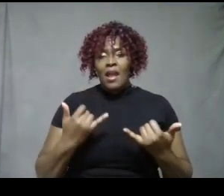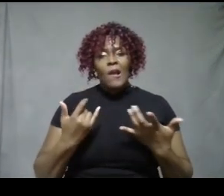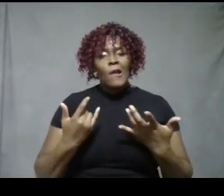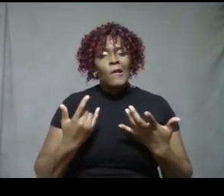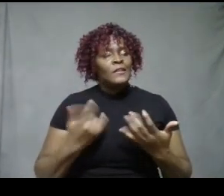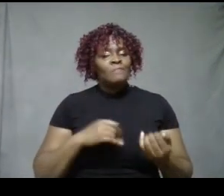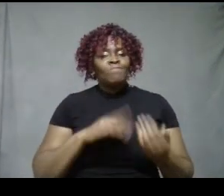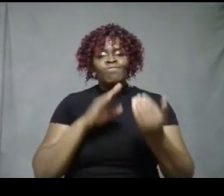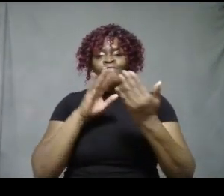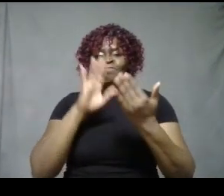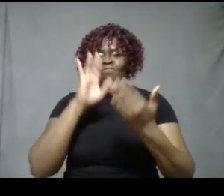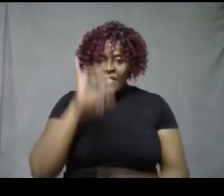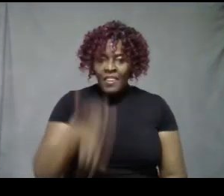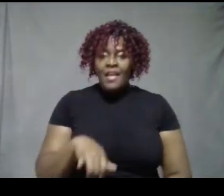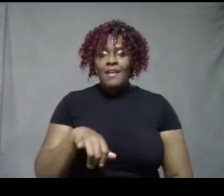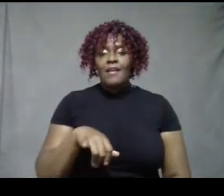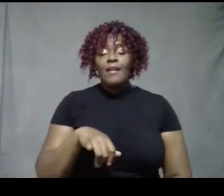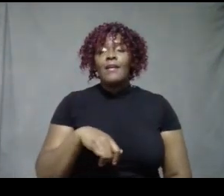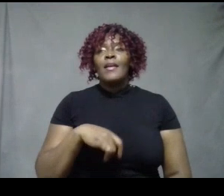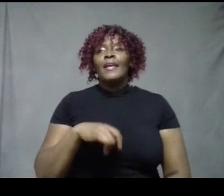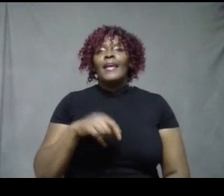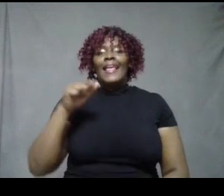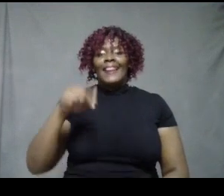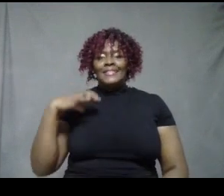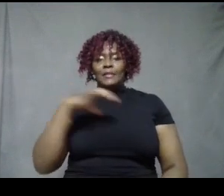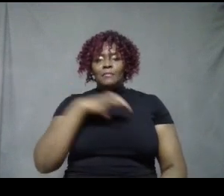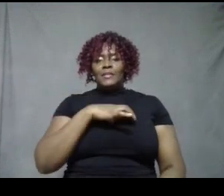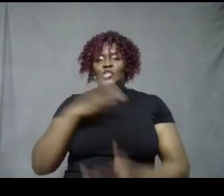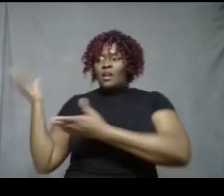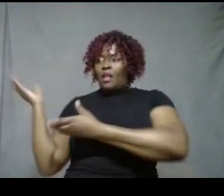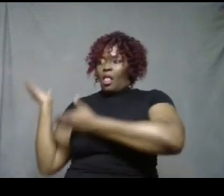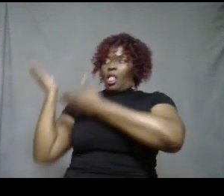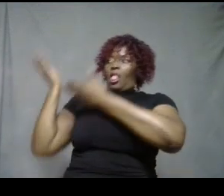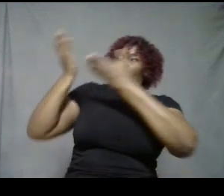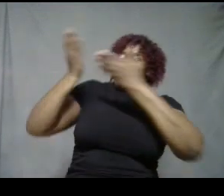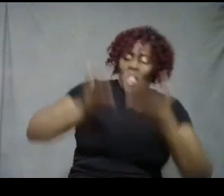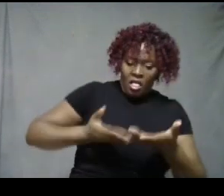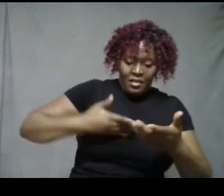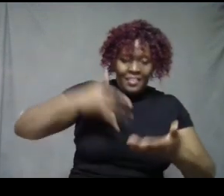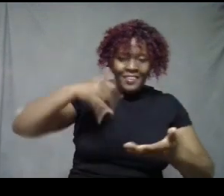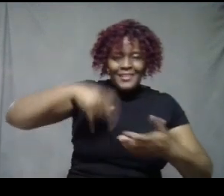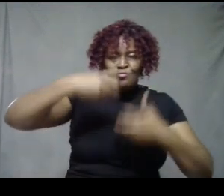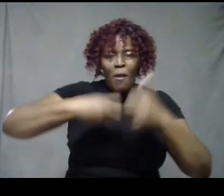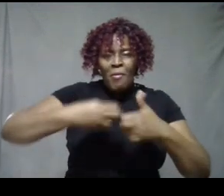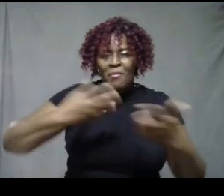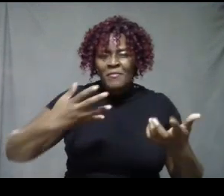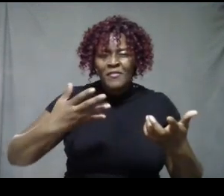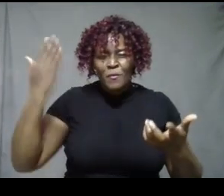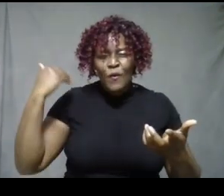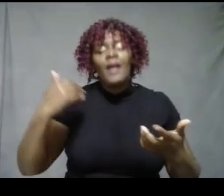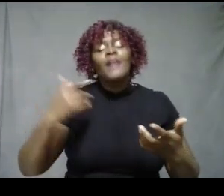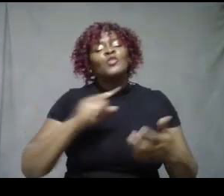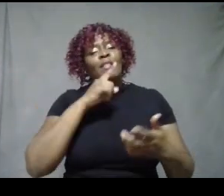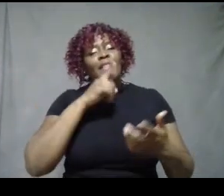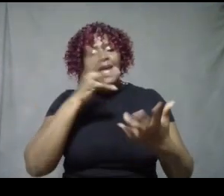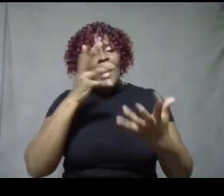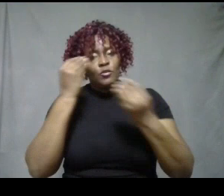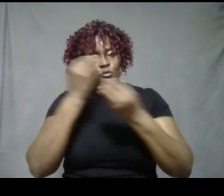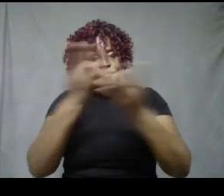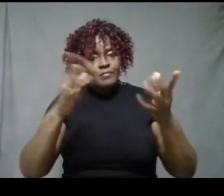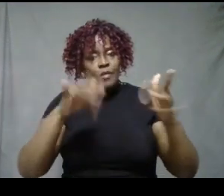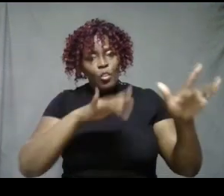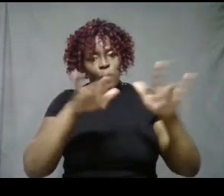this, and that this commission inherited this problem from the previous one. And so I want to say on the record that everyone